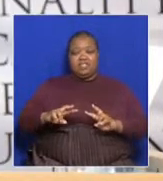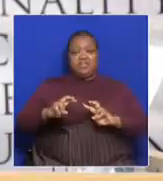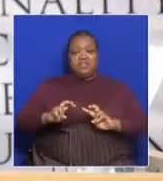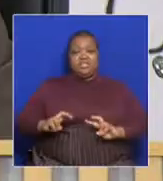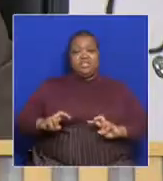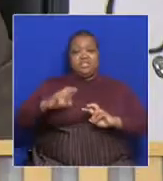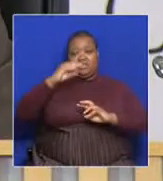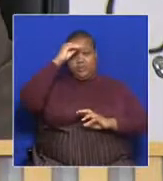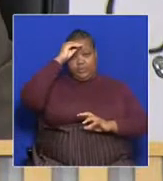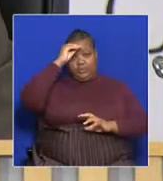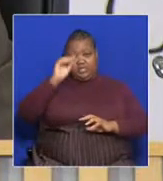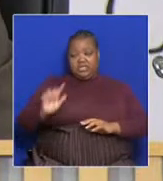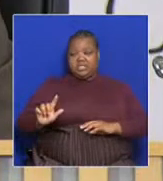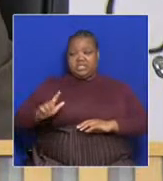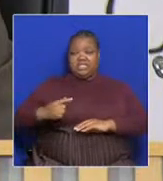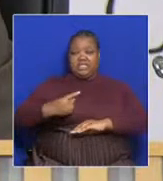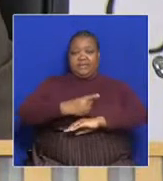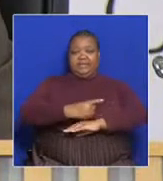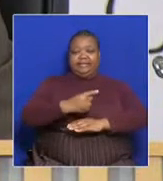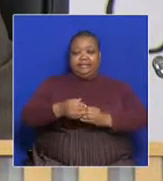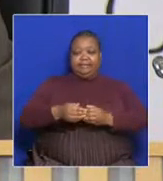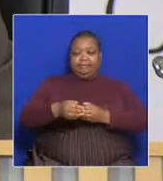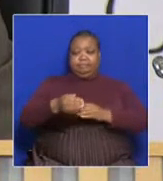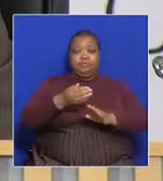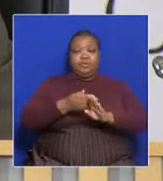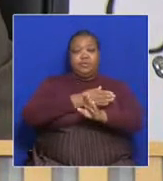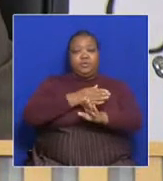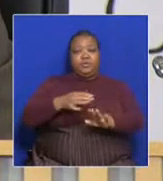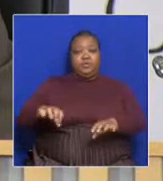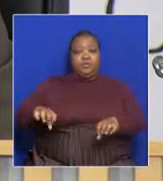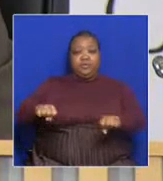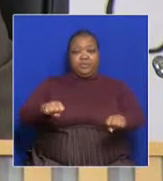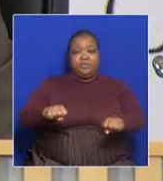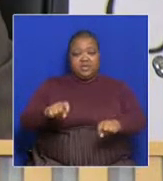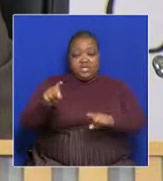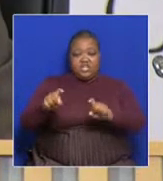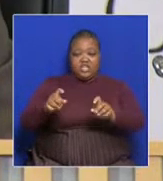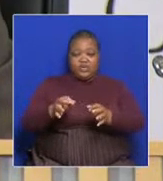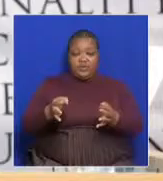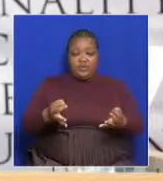back, and you took the inquiry file back. Correct.